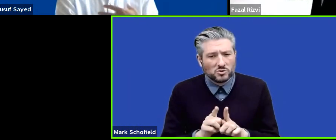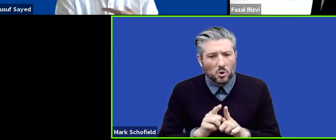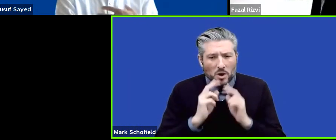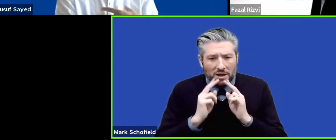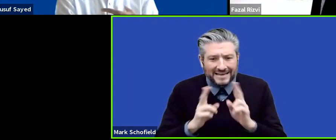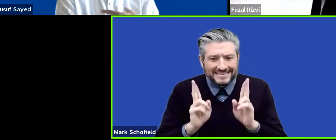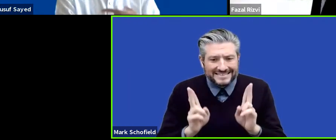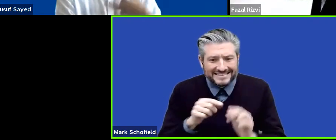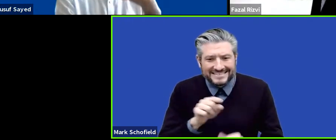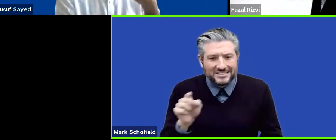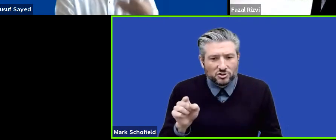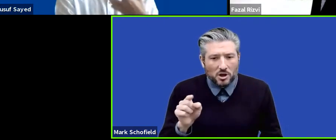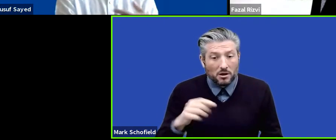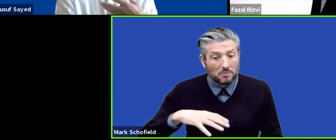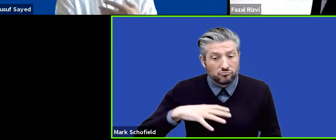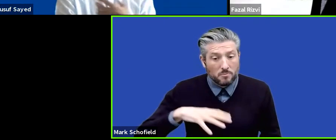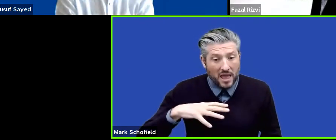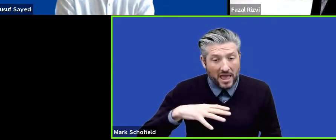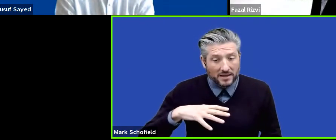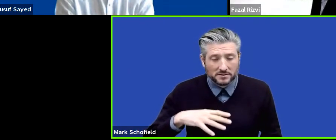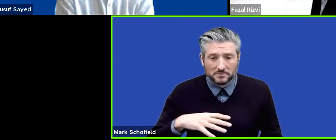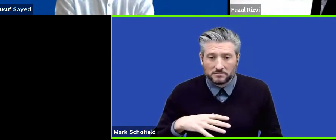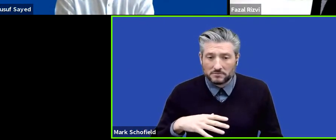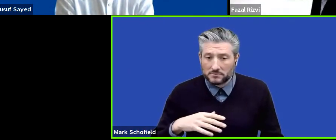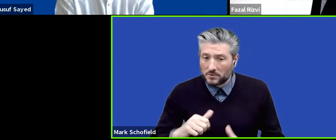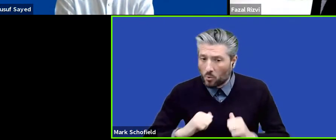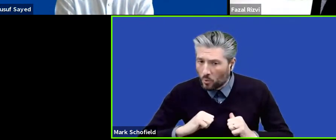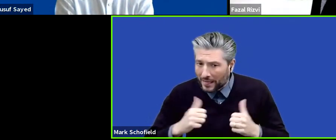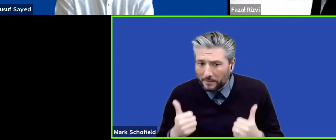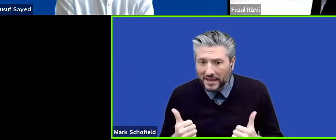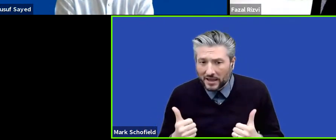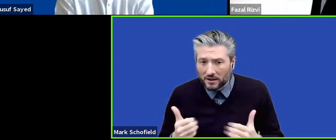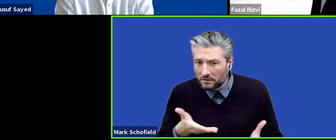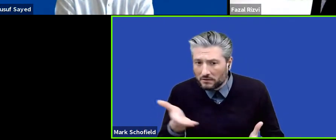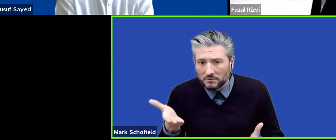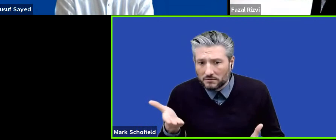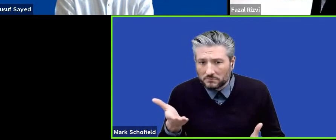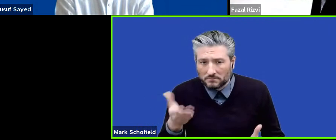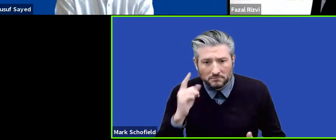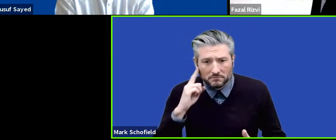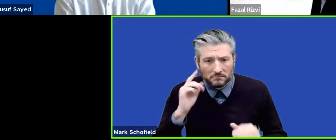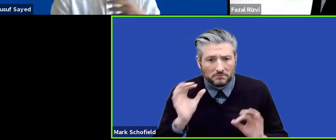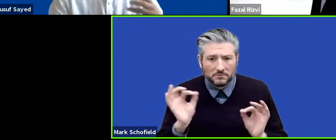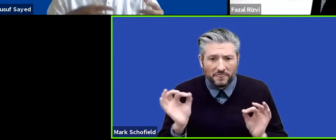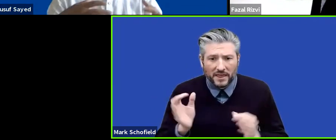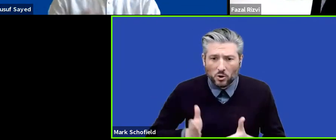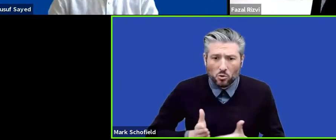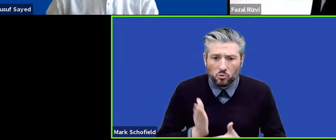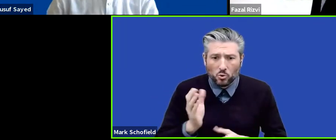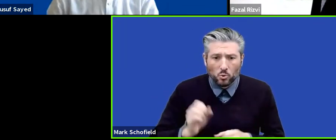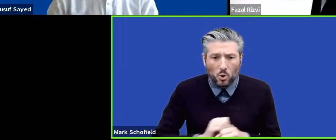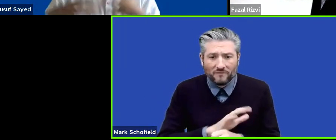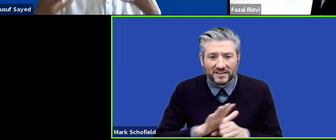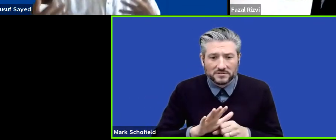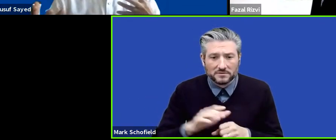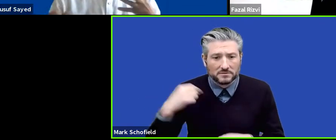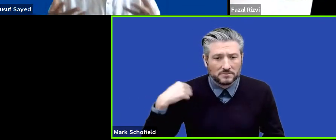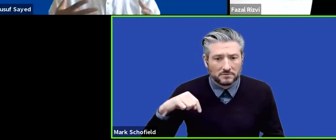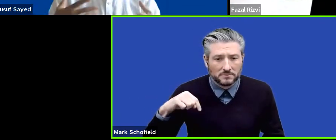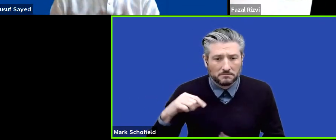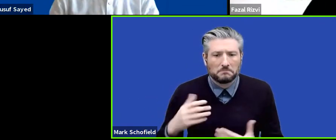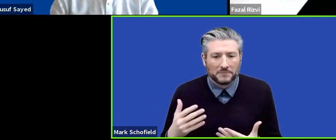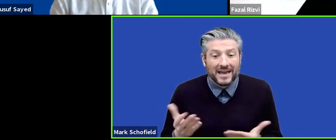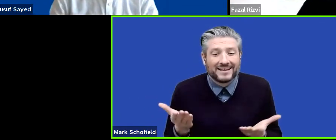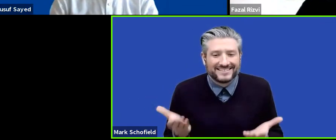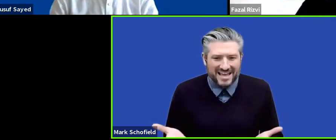also teacher well-being as a core part of our discourse of thinking through the pandemic. I'll pass over to you, Fazal,